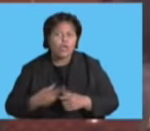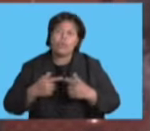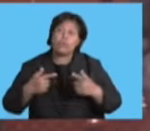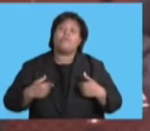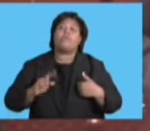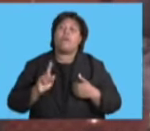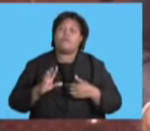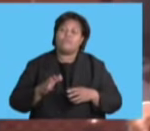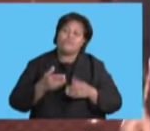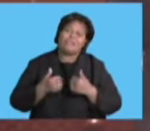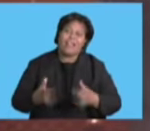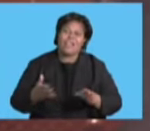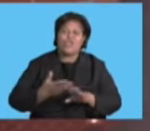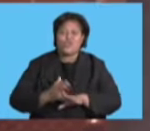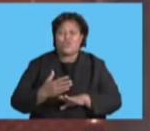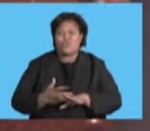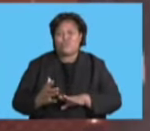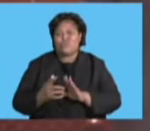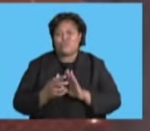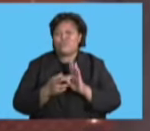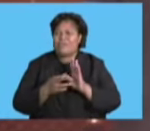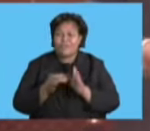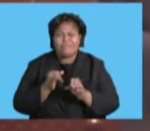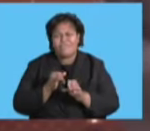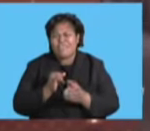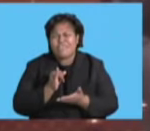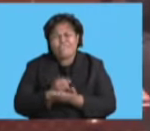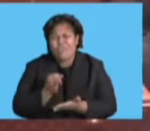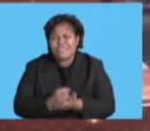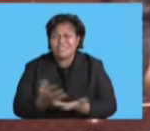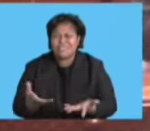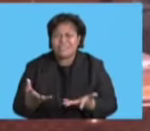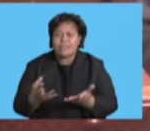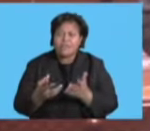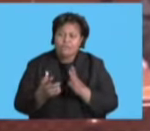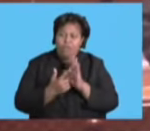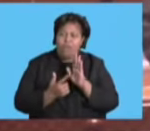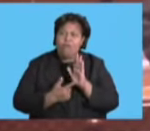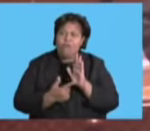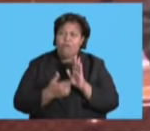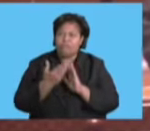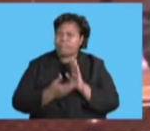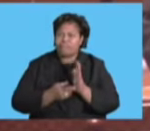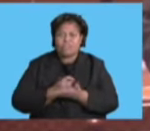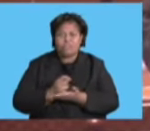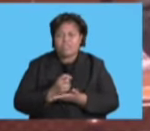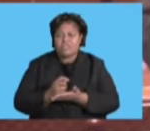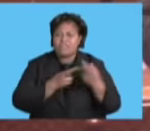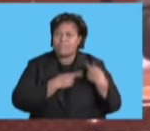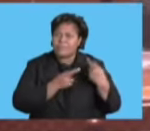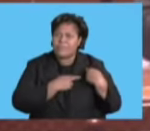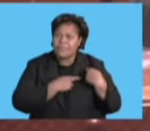standard. We are creating a new floor as far as rule of law, transparency and accountability is concerned.